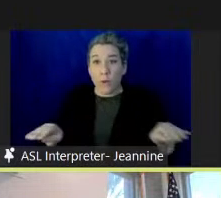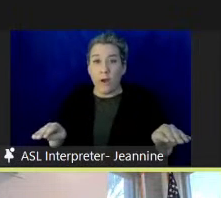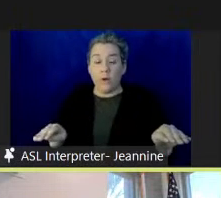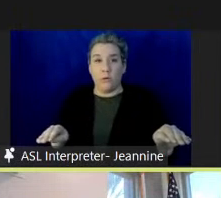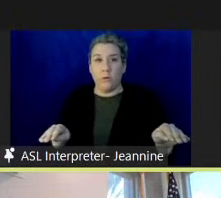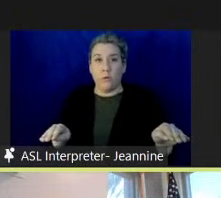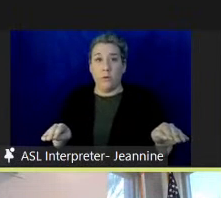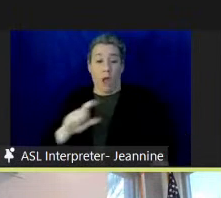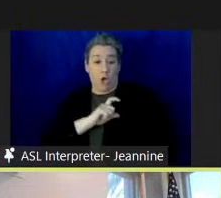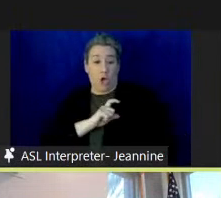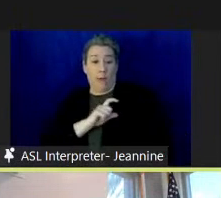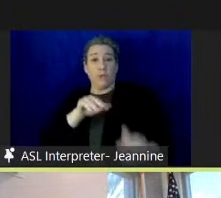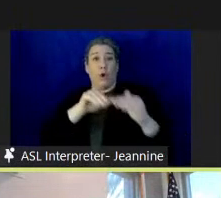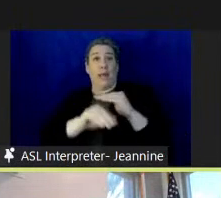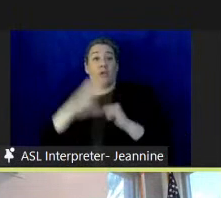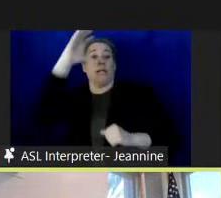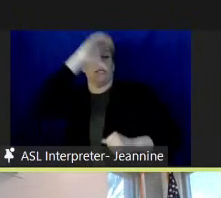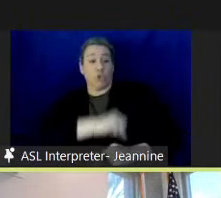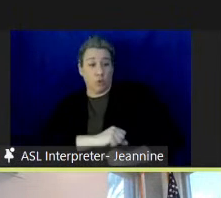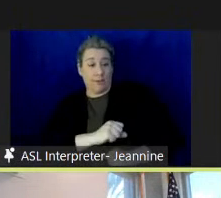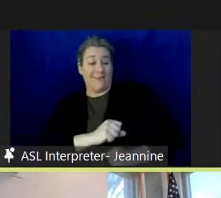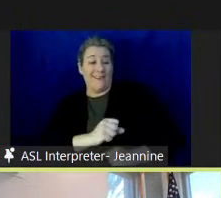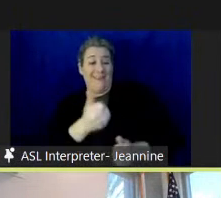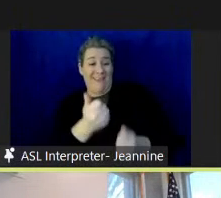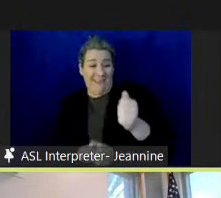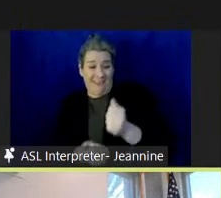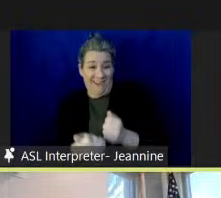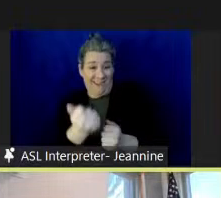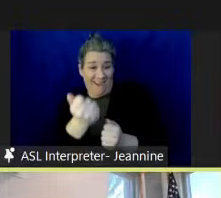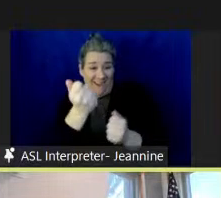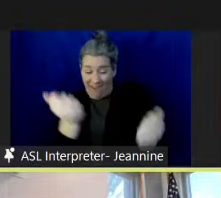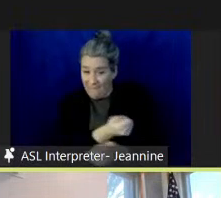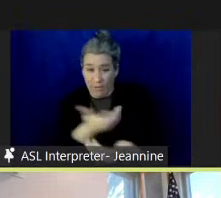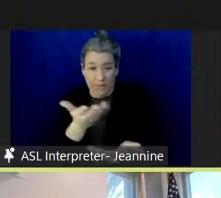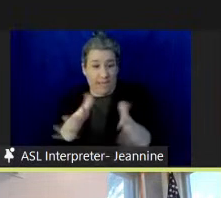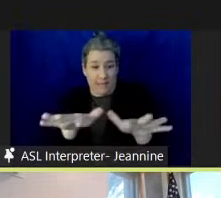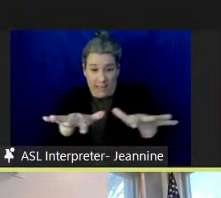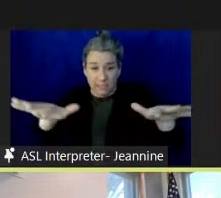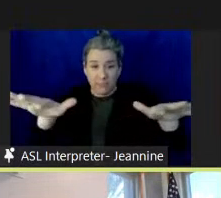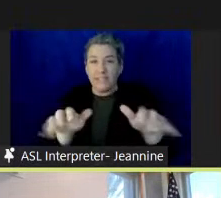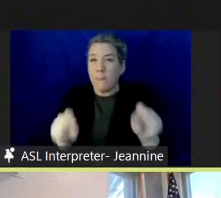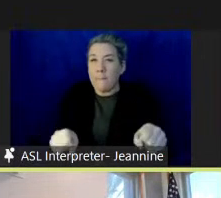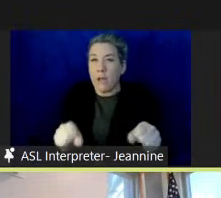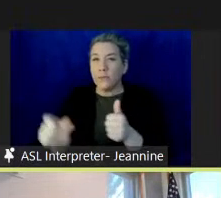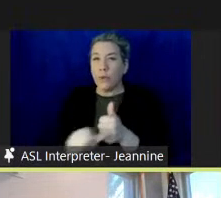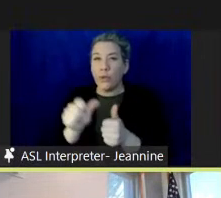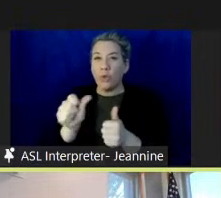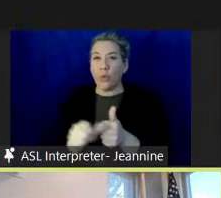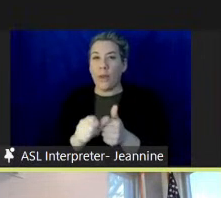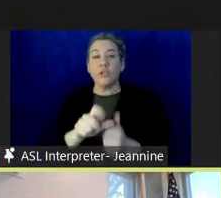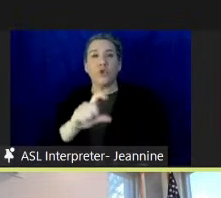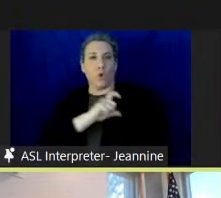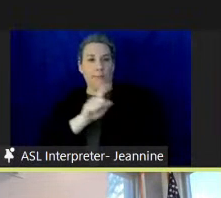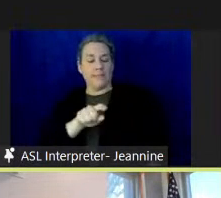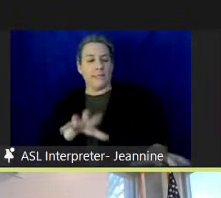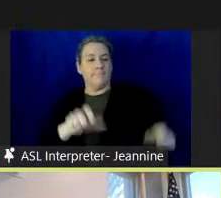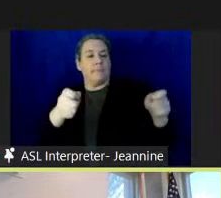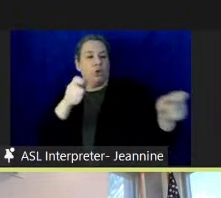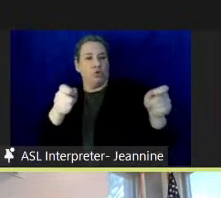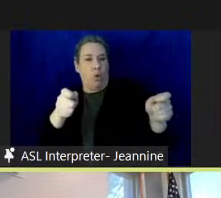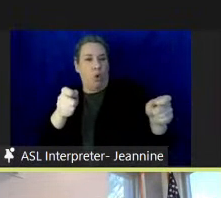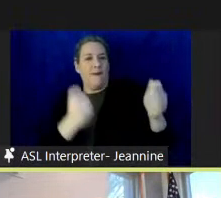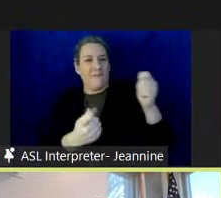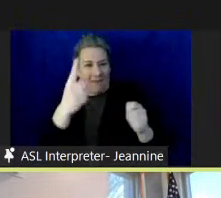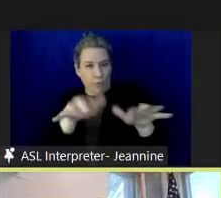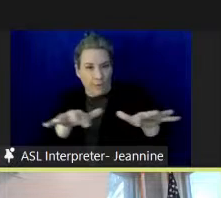us and assuming that everything in that space could be a potential threat. So they need to gain control over those occupants in that space. And in